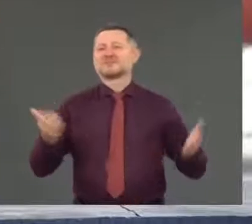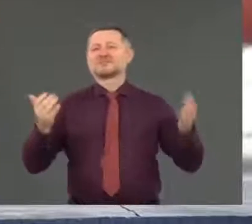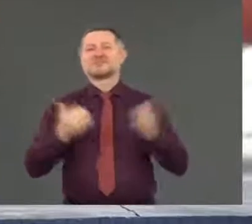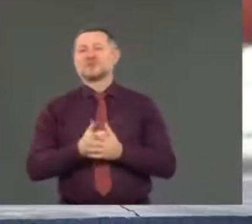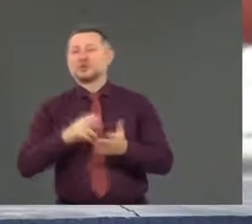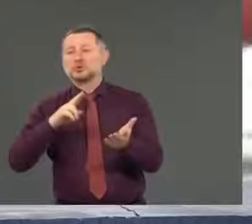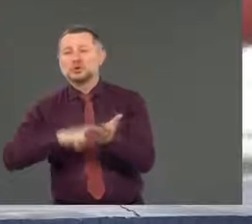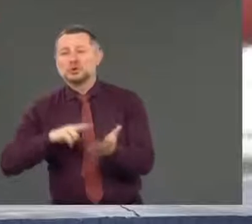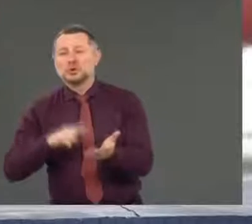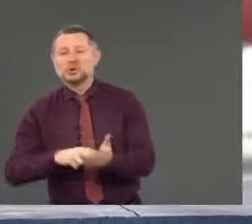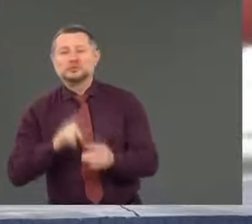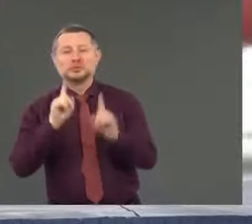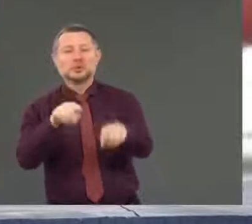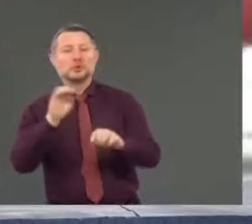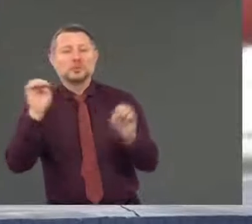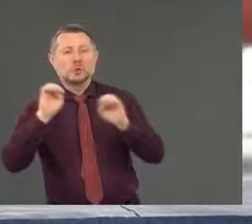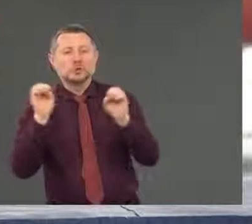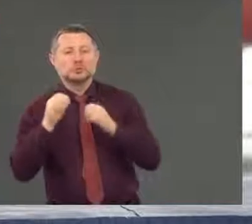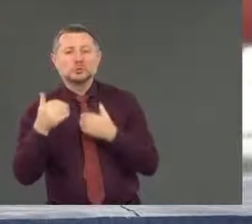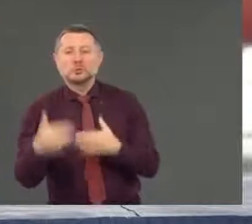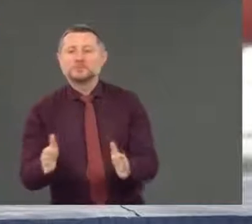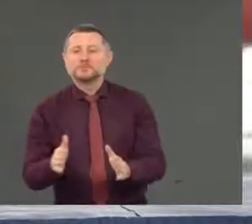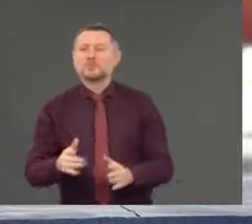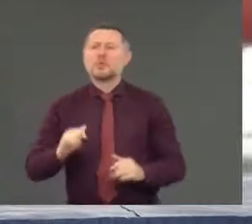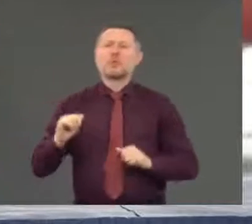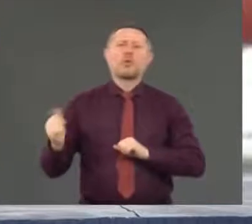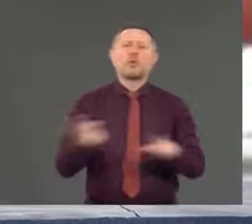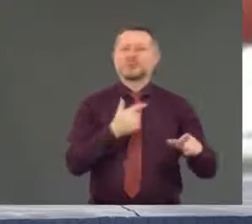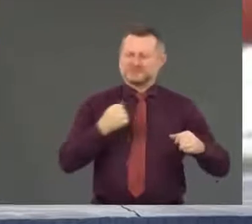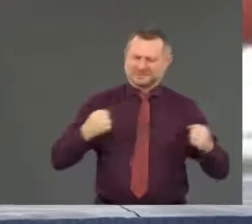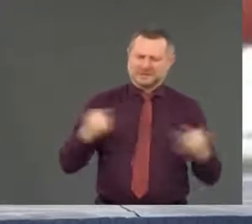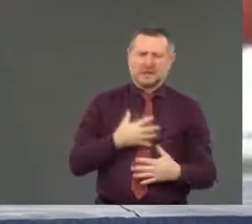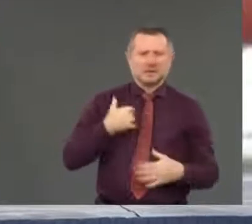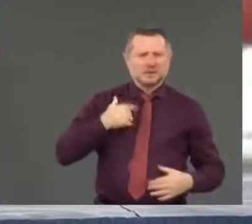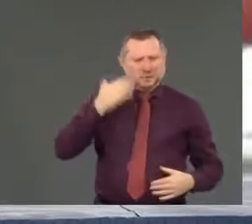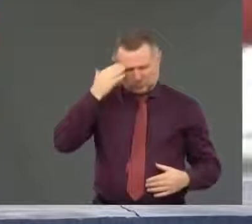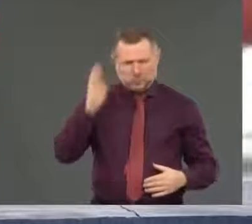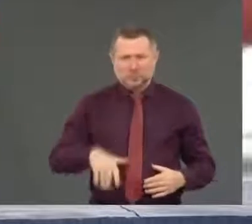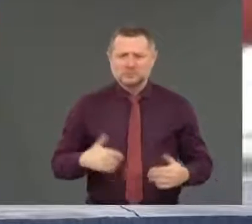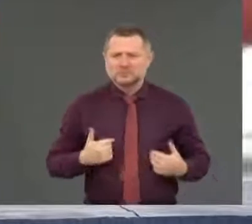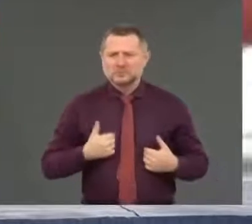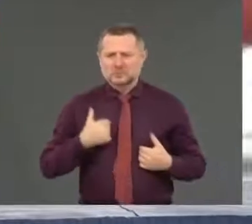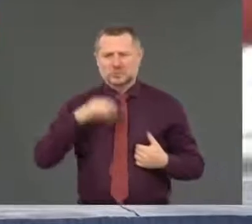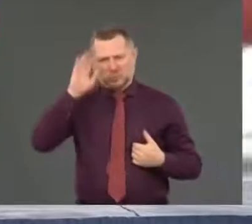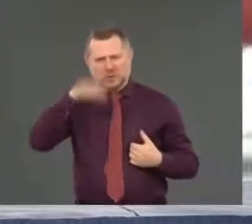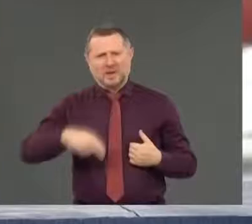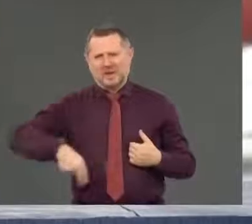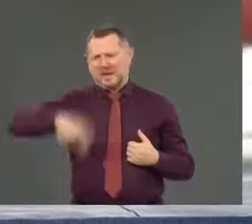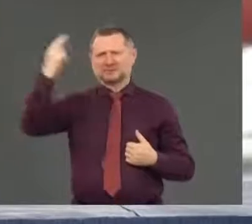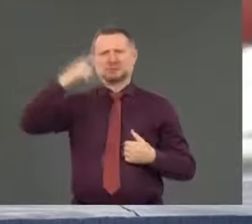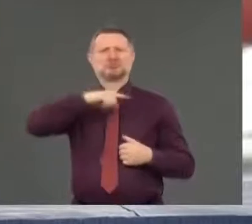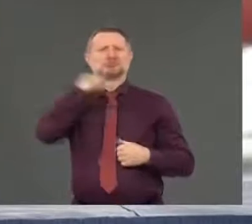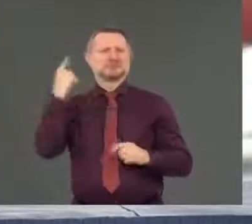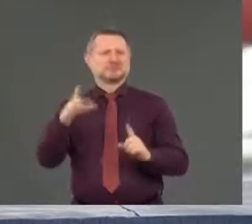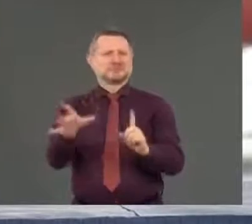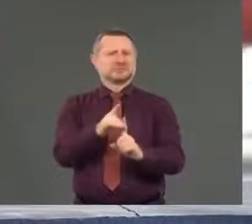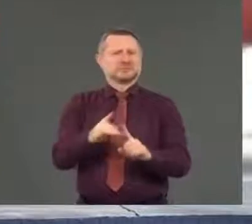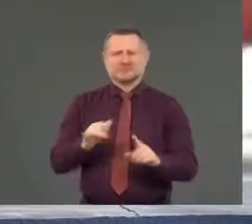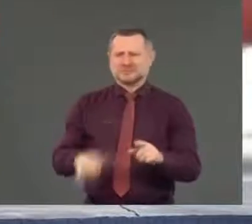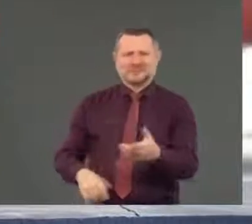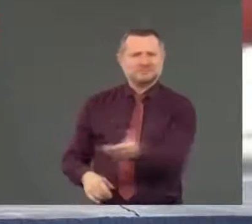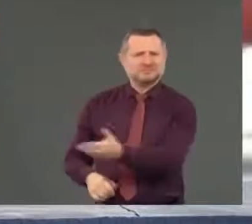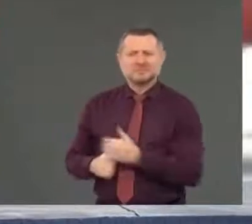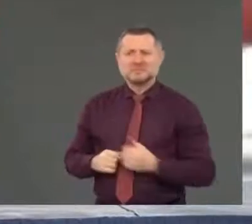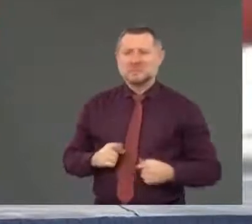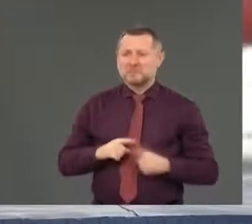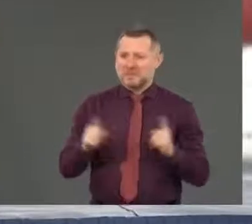into an emergency room who wasn't scared to death. They knew what we were talking about. I mean, it was enough to shut